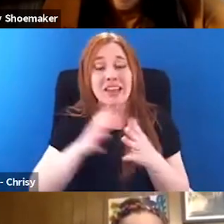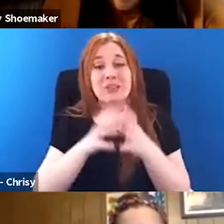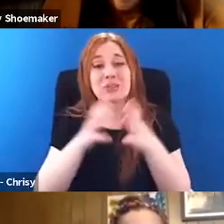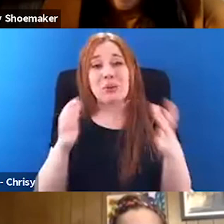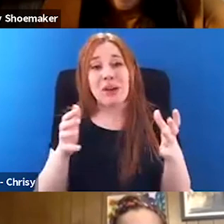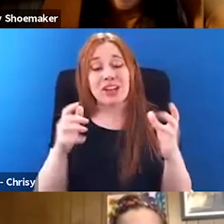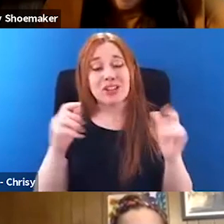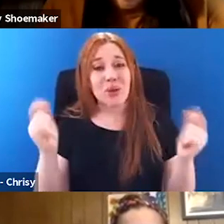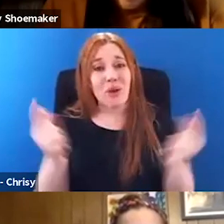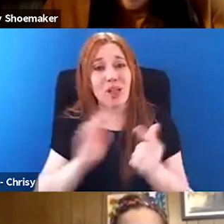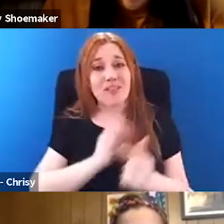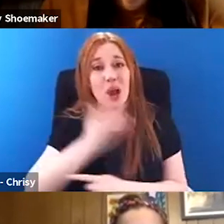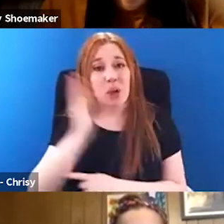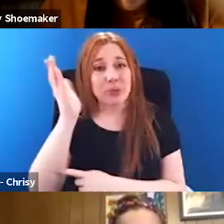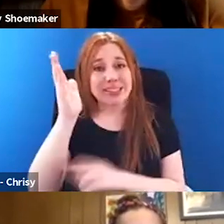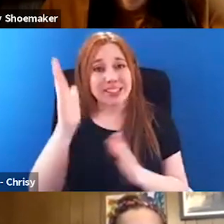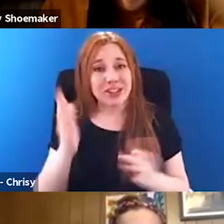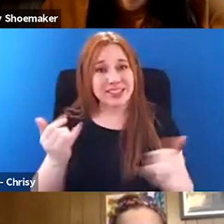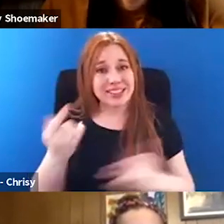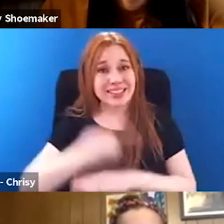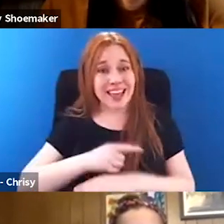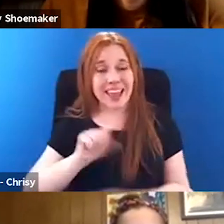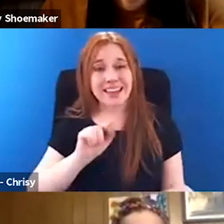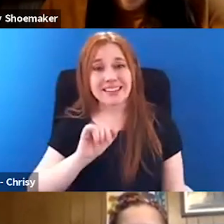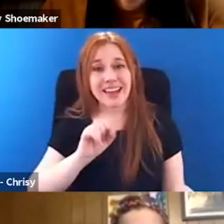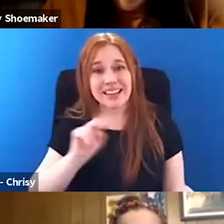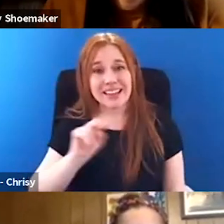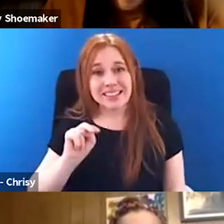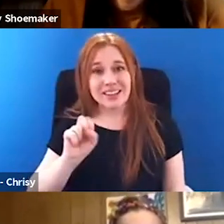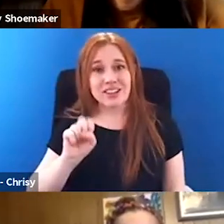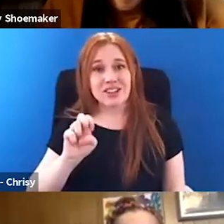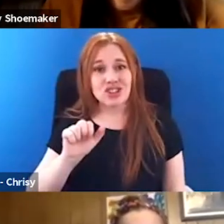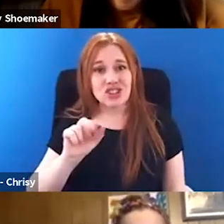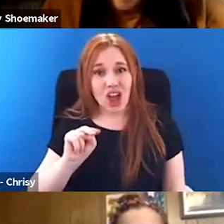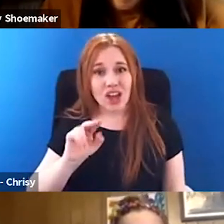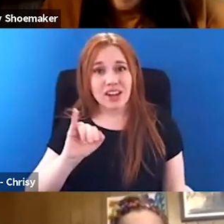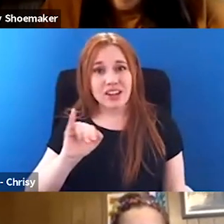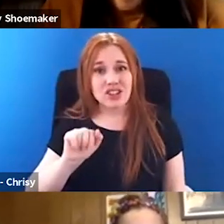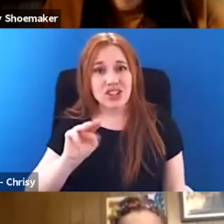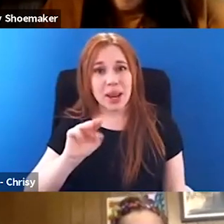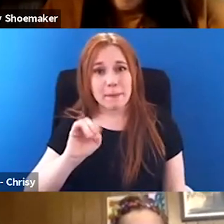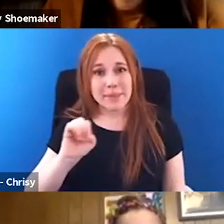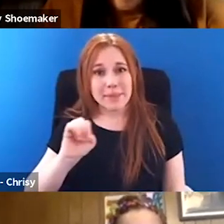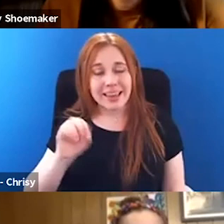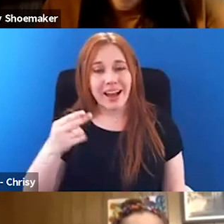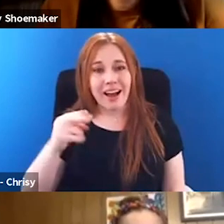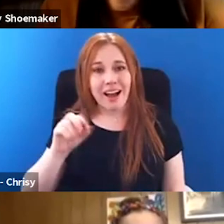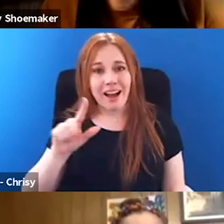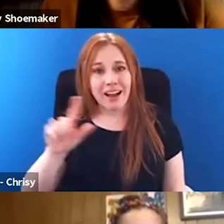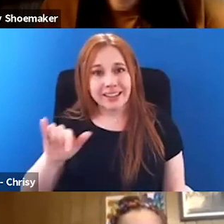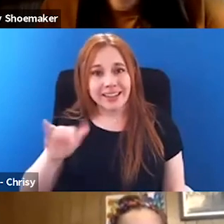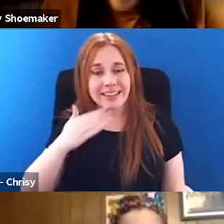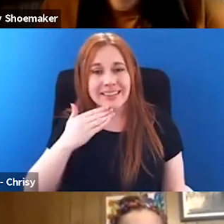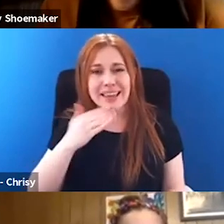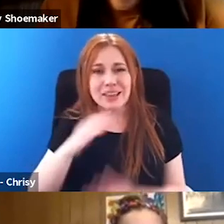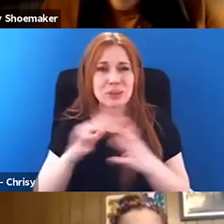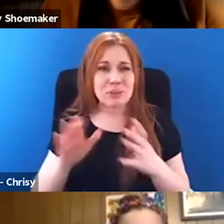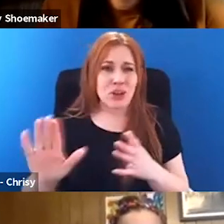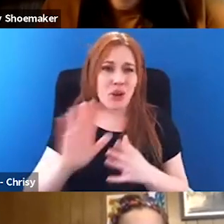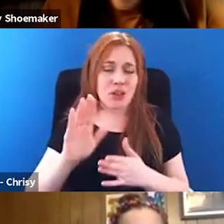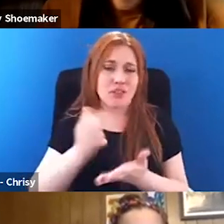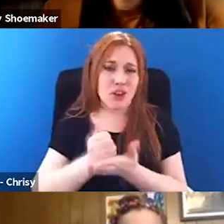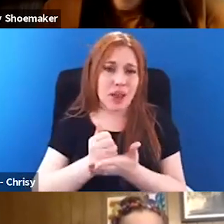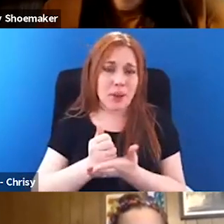all of our presenters today, to Tysonn, to Sean, Jamie, and Holly. Thank you so much for all of your help and